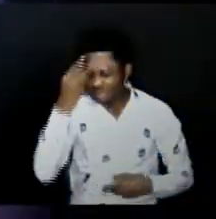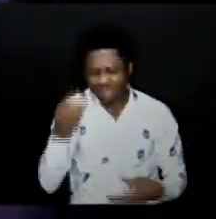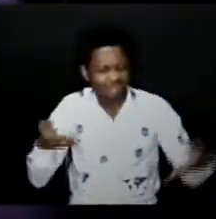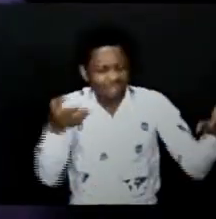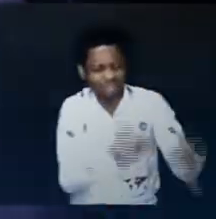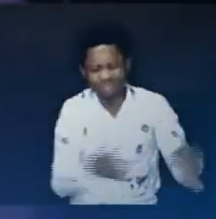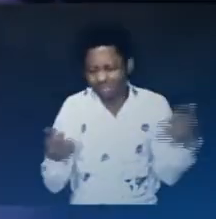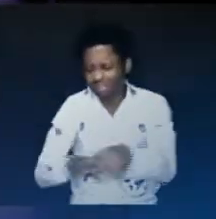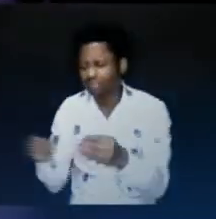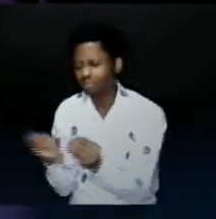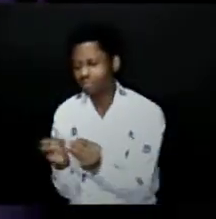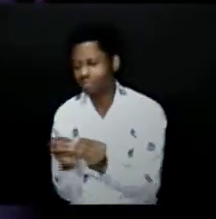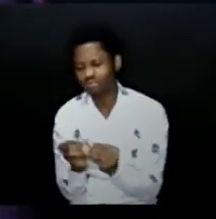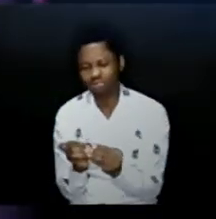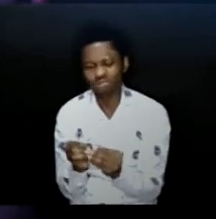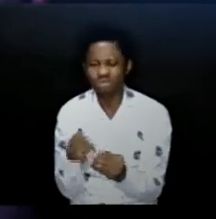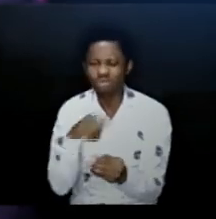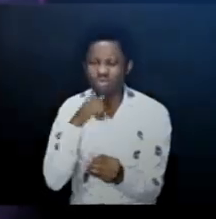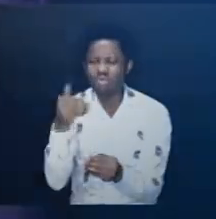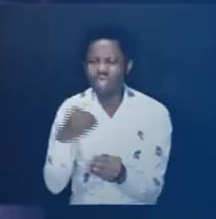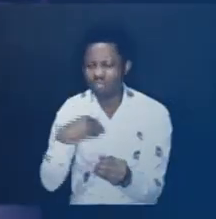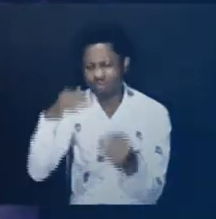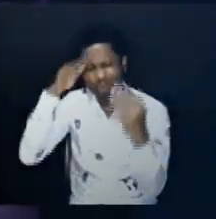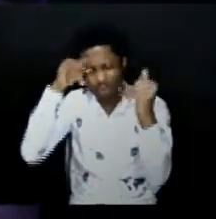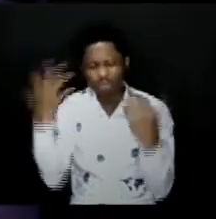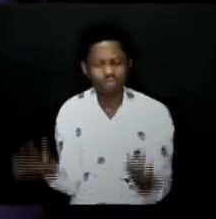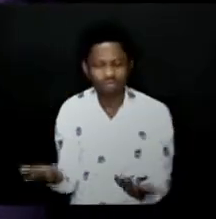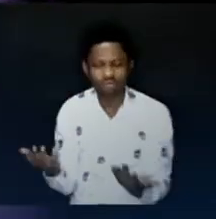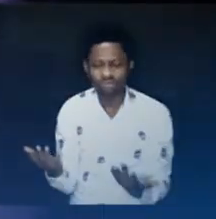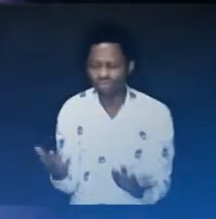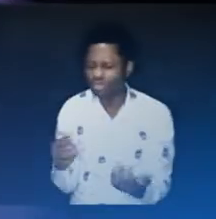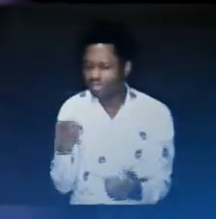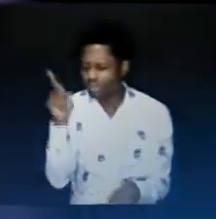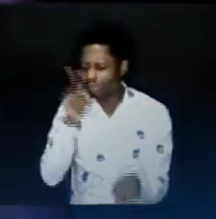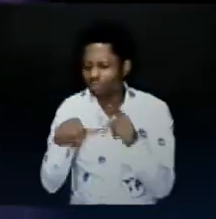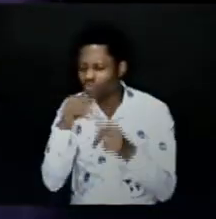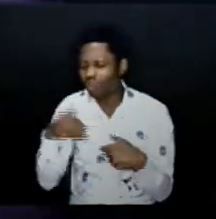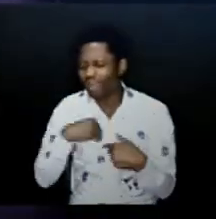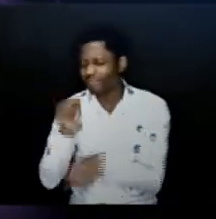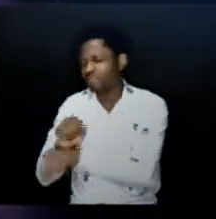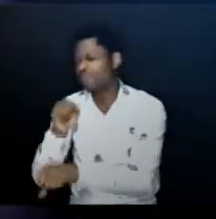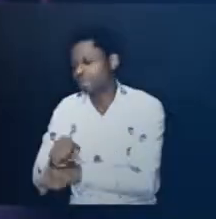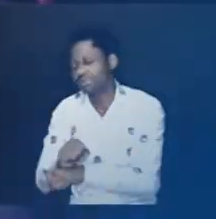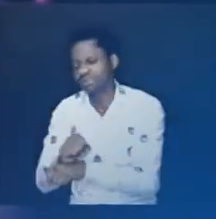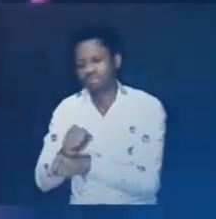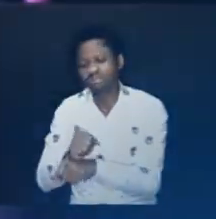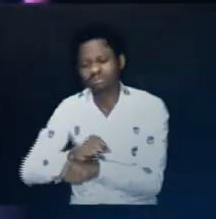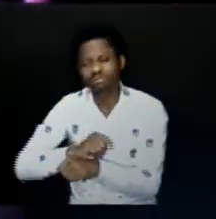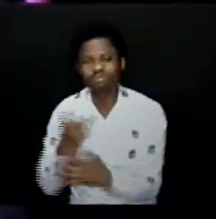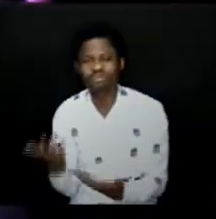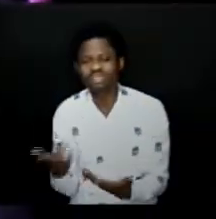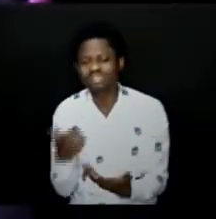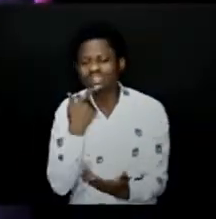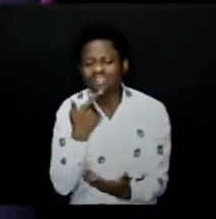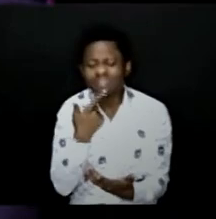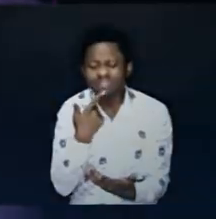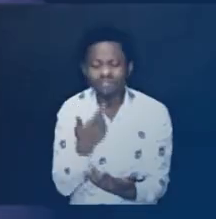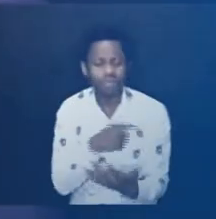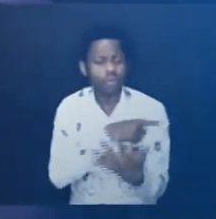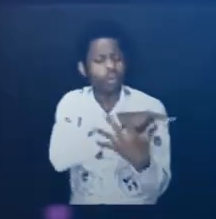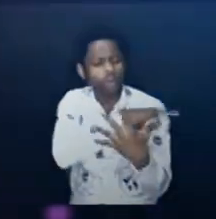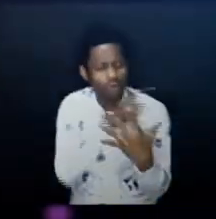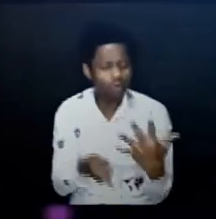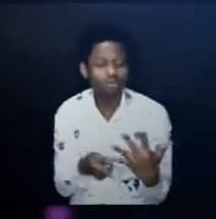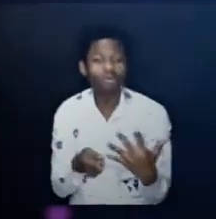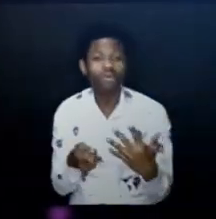death, hopelessness, and when you that's what unemployment. Now, we so you must say, and we said that when